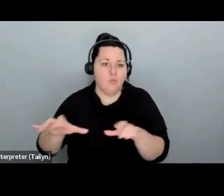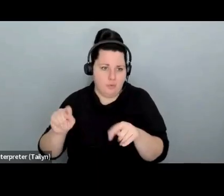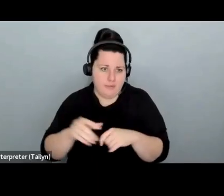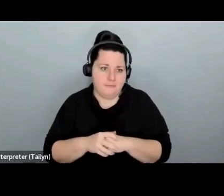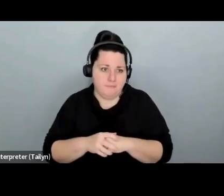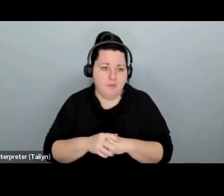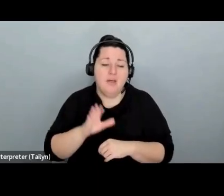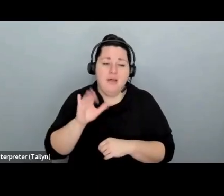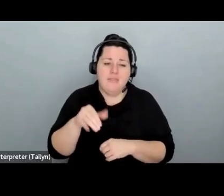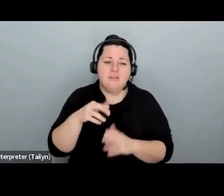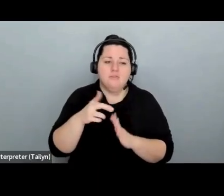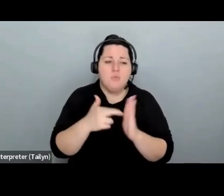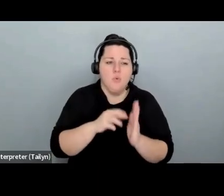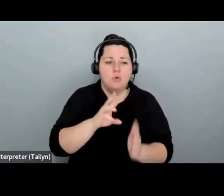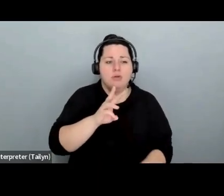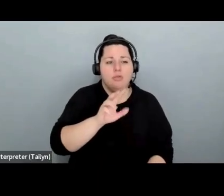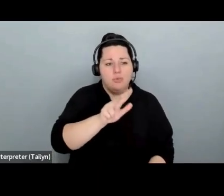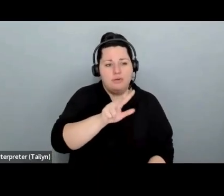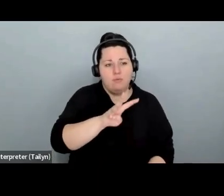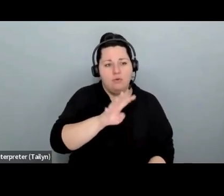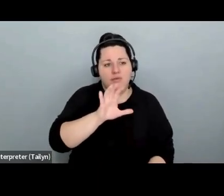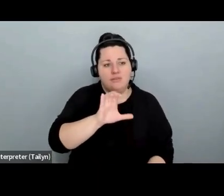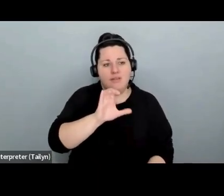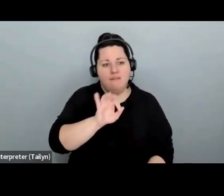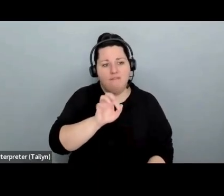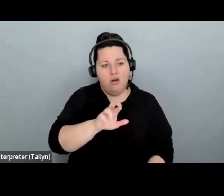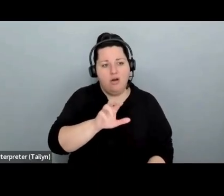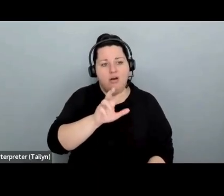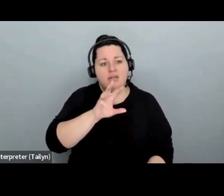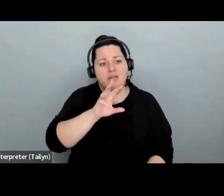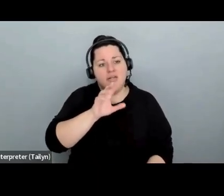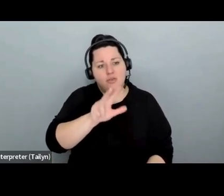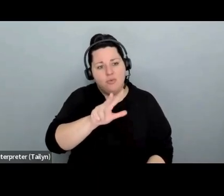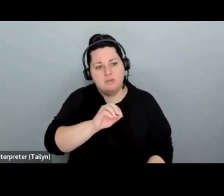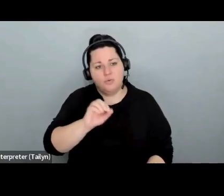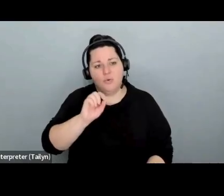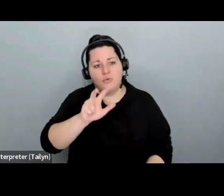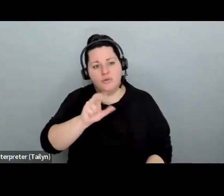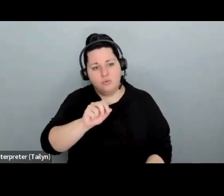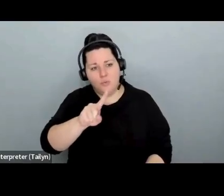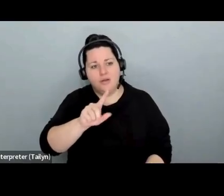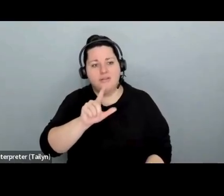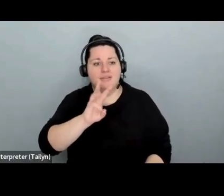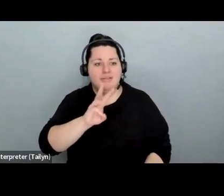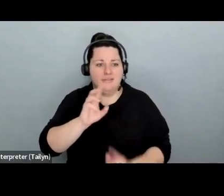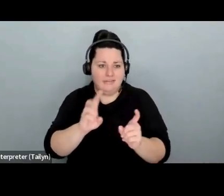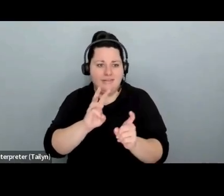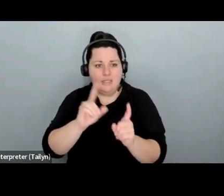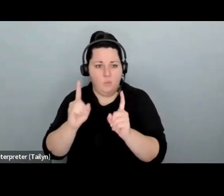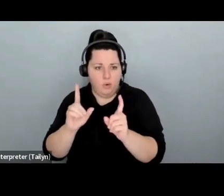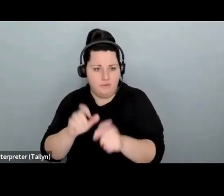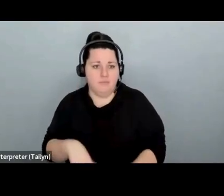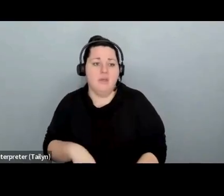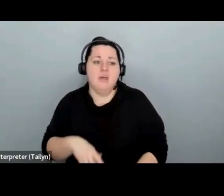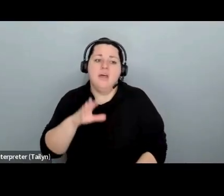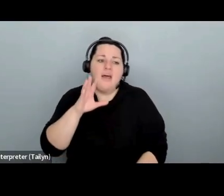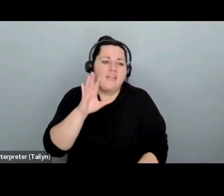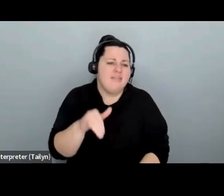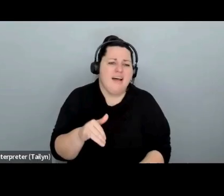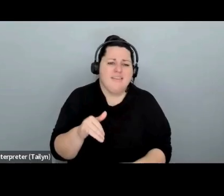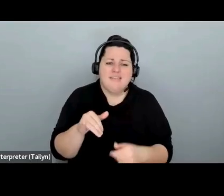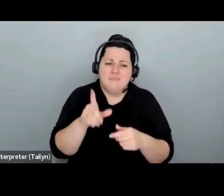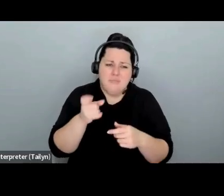6A-6.0331. The eligibility and IEP team must be provided a range of information gathered from a variety